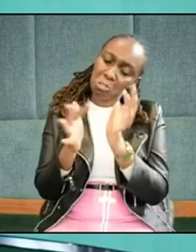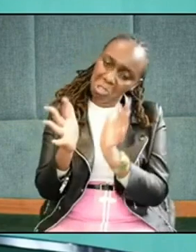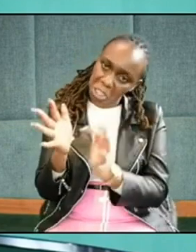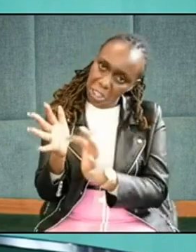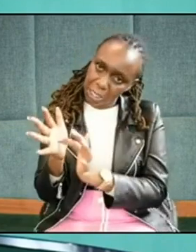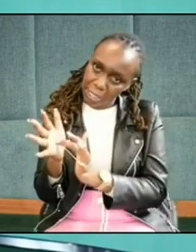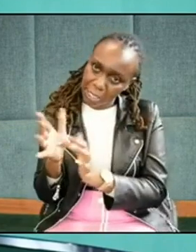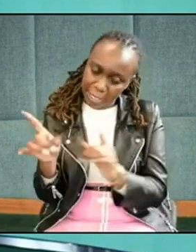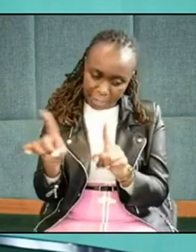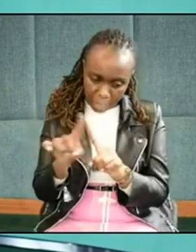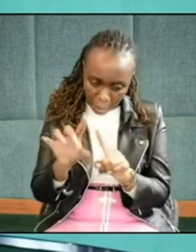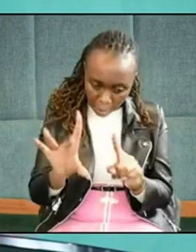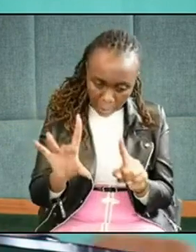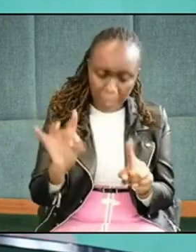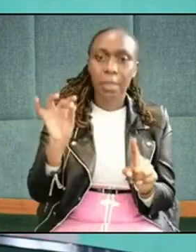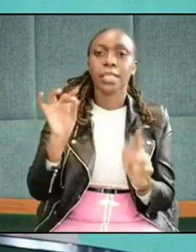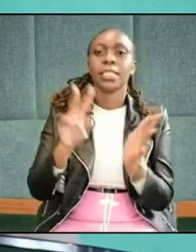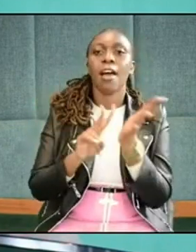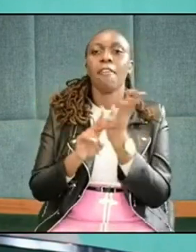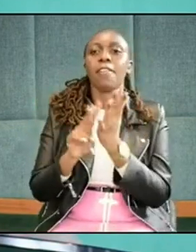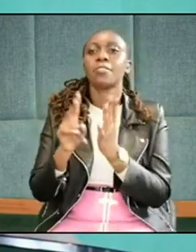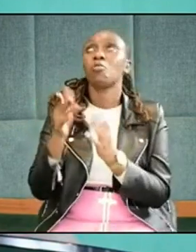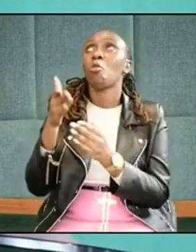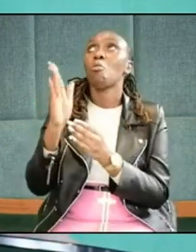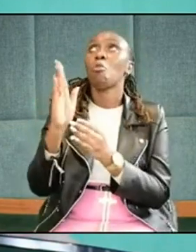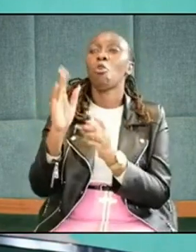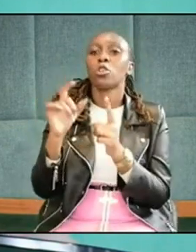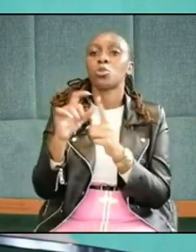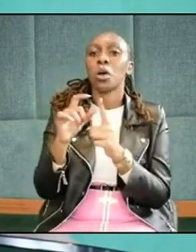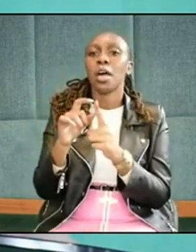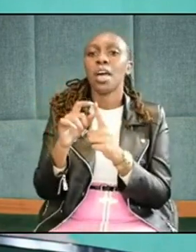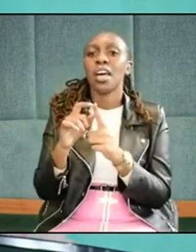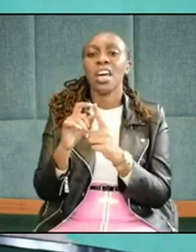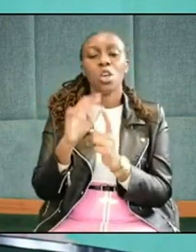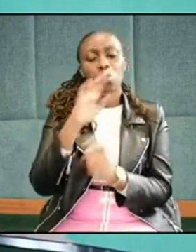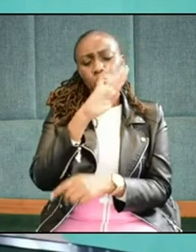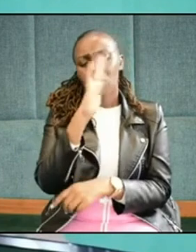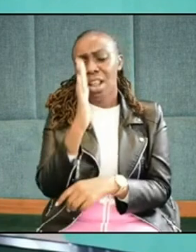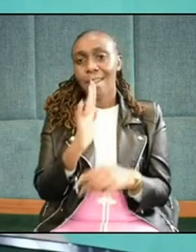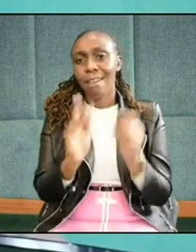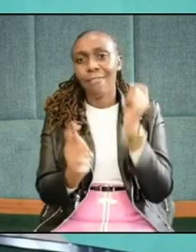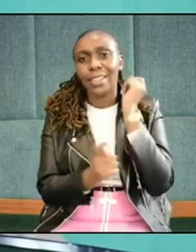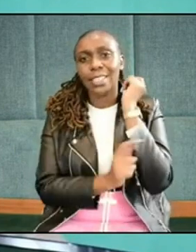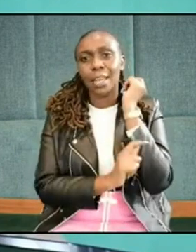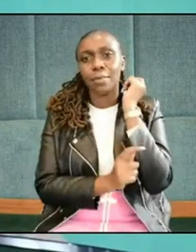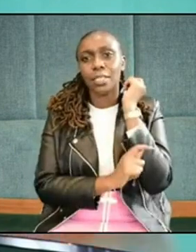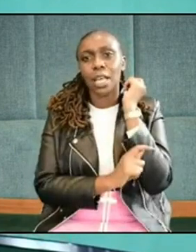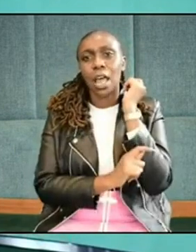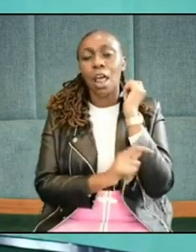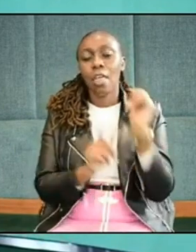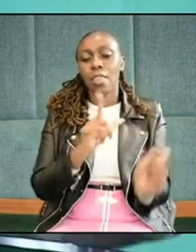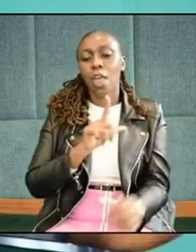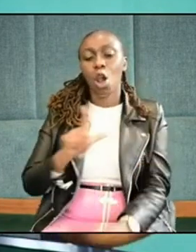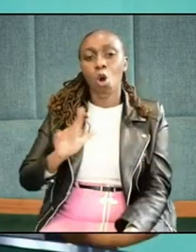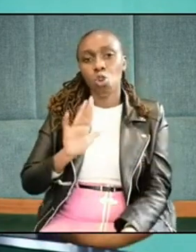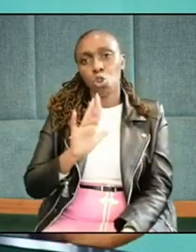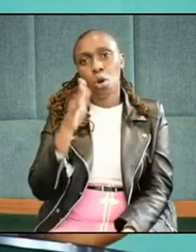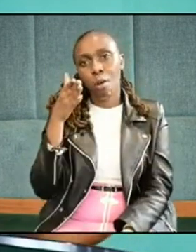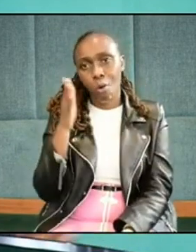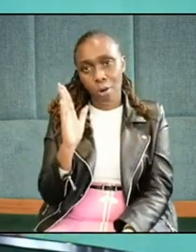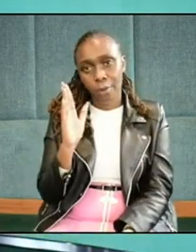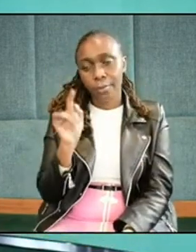from the word of God, and he said, you shall not tempt the Lord your God. This is the